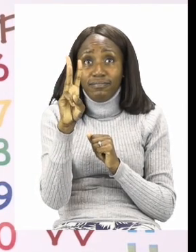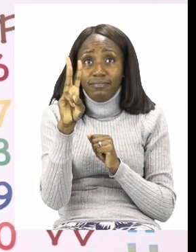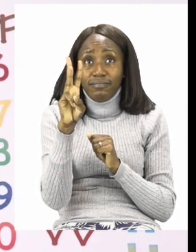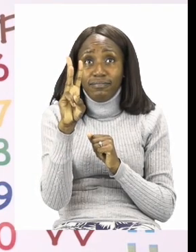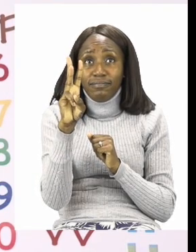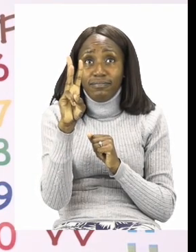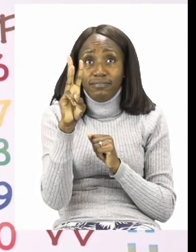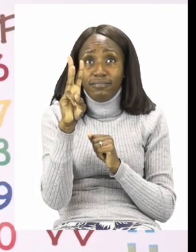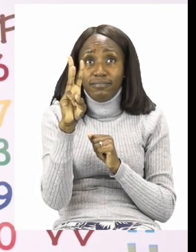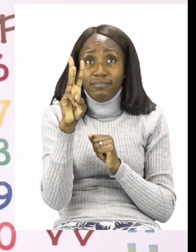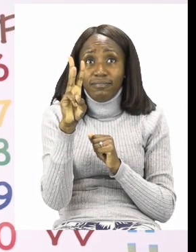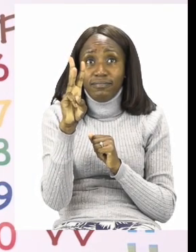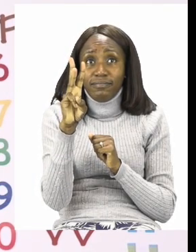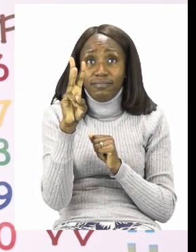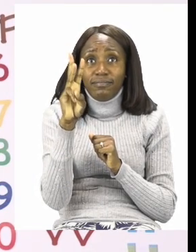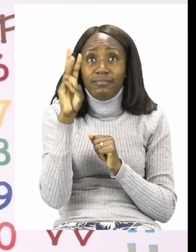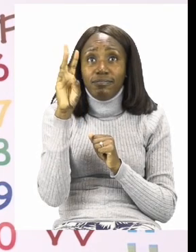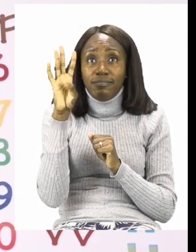3,